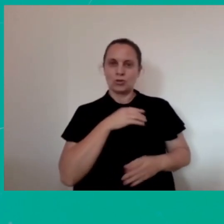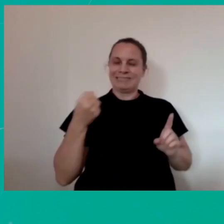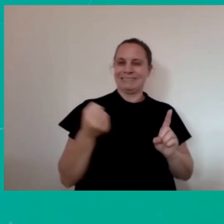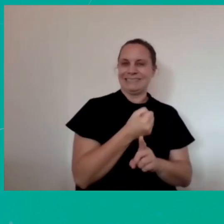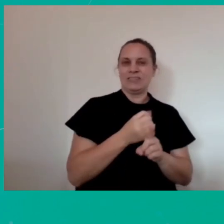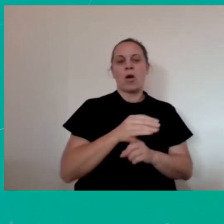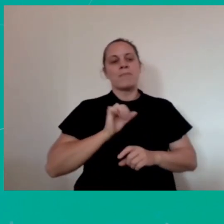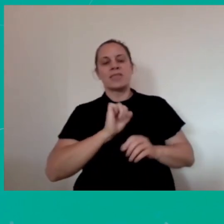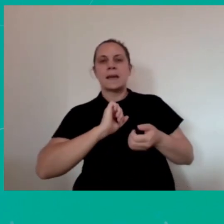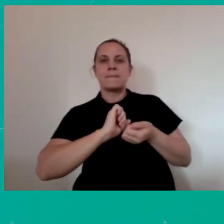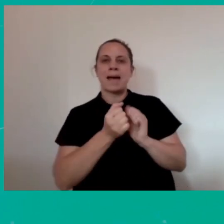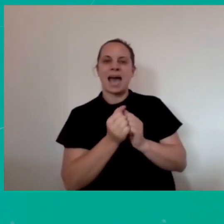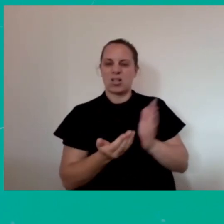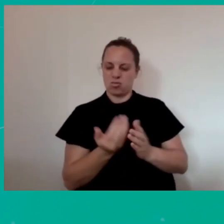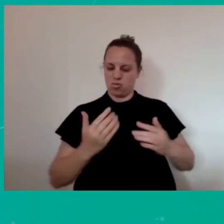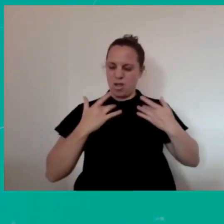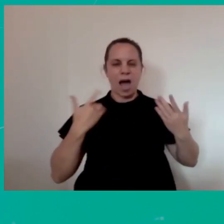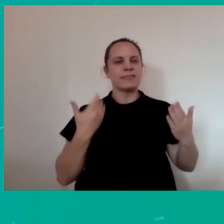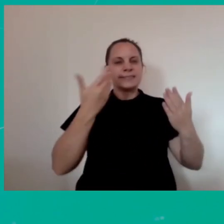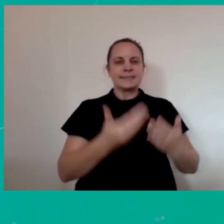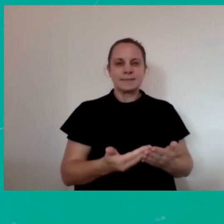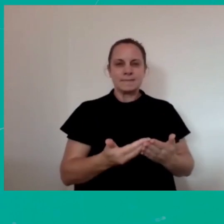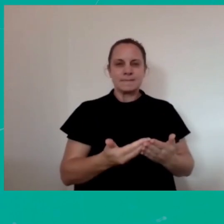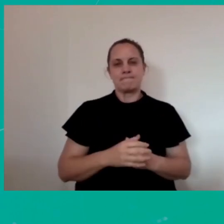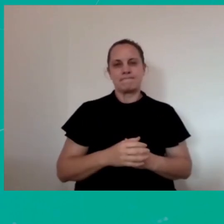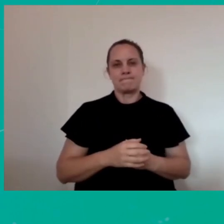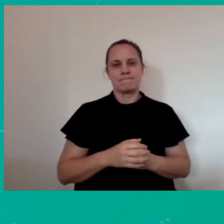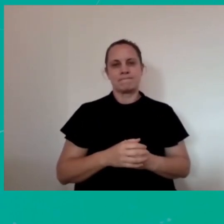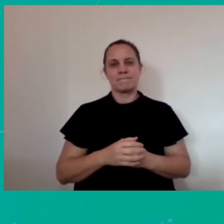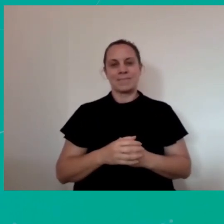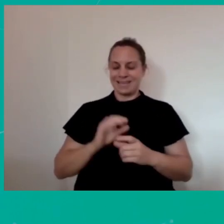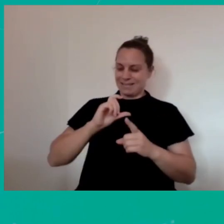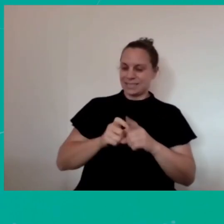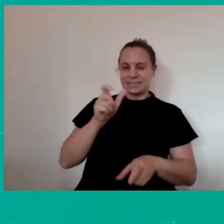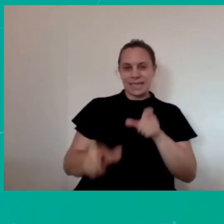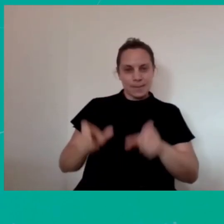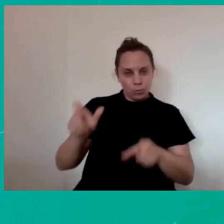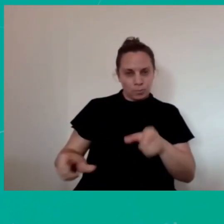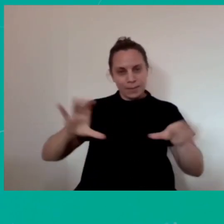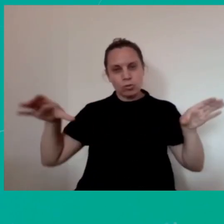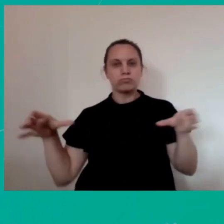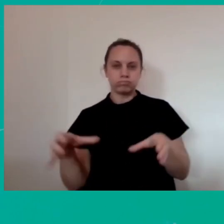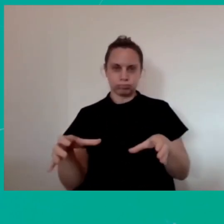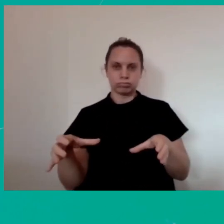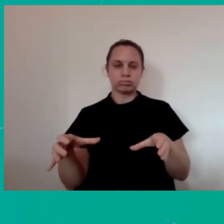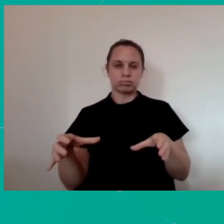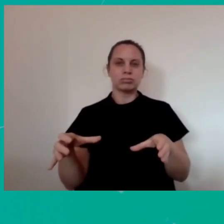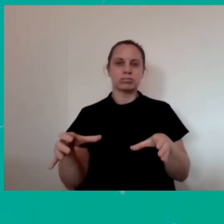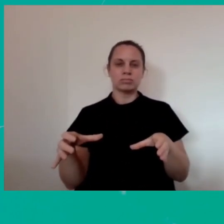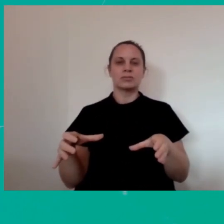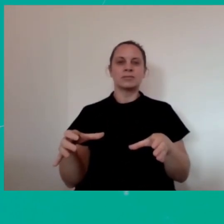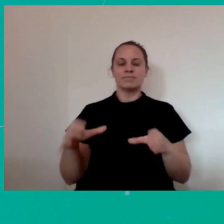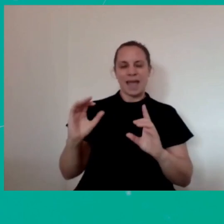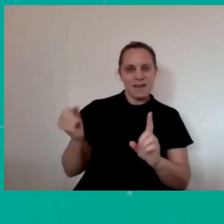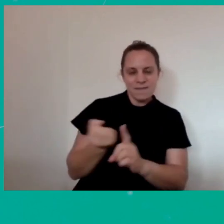lifetime. Violence against disabled people and tangata whaikaha Māori have been